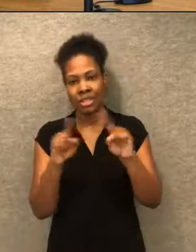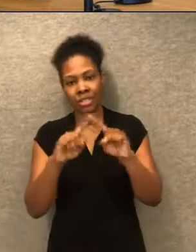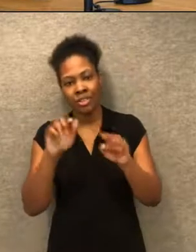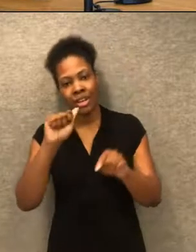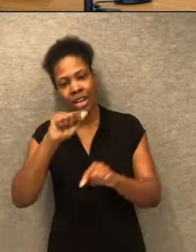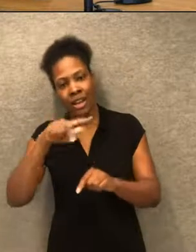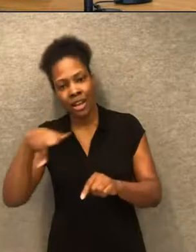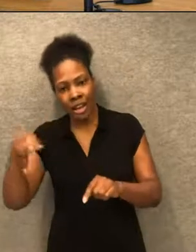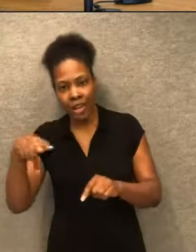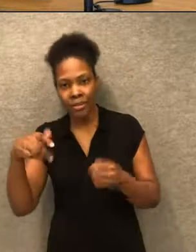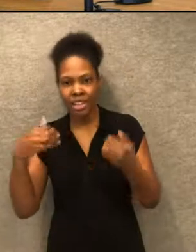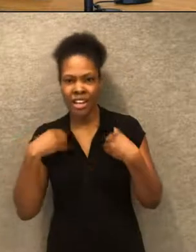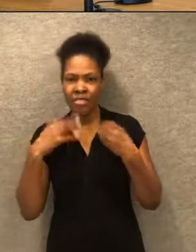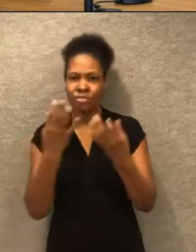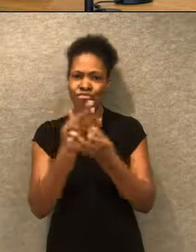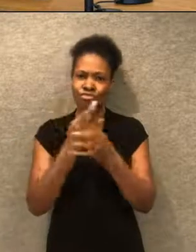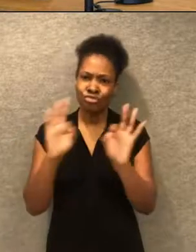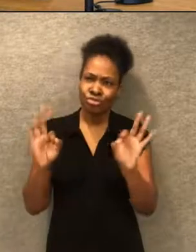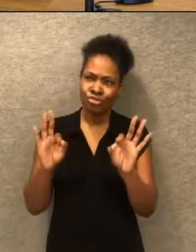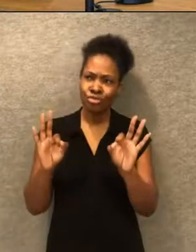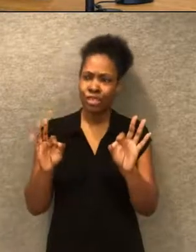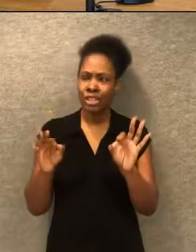groups, free virtual meetings,